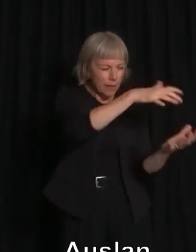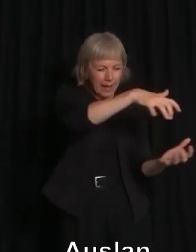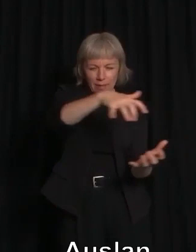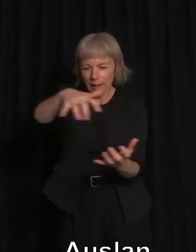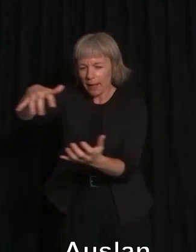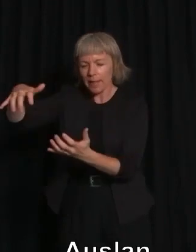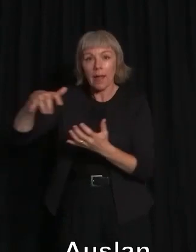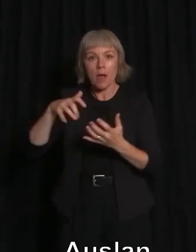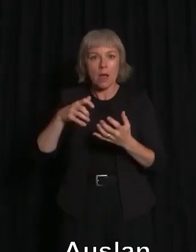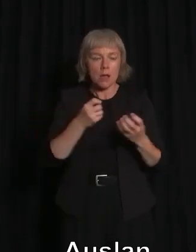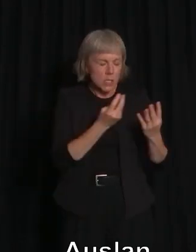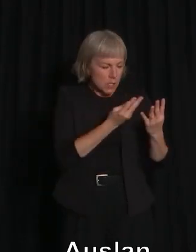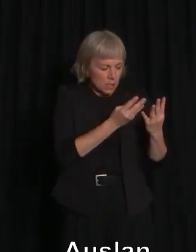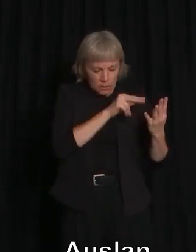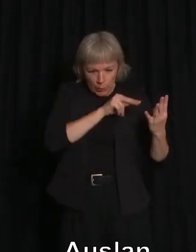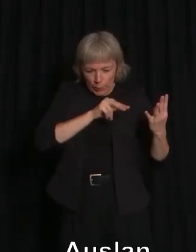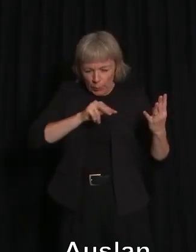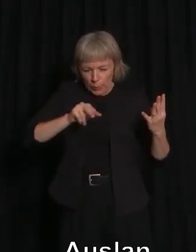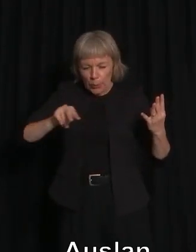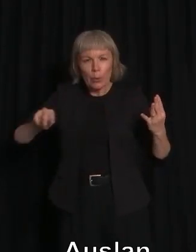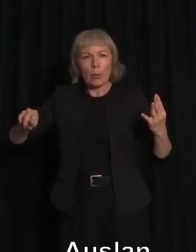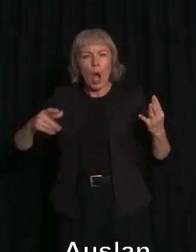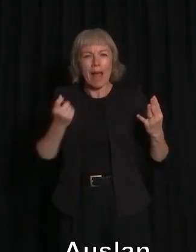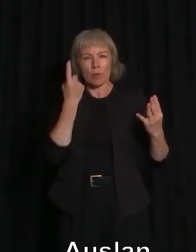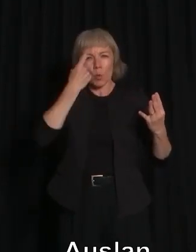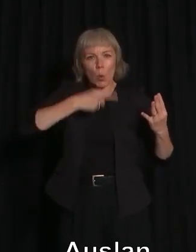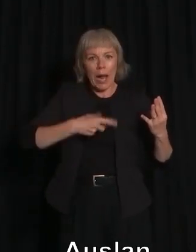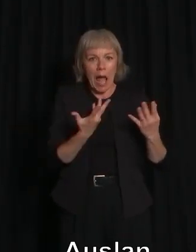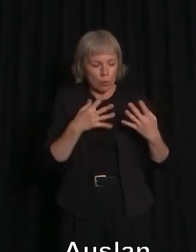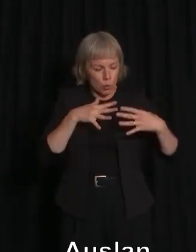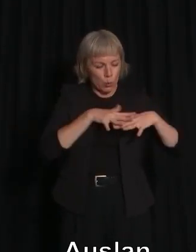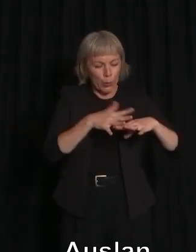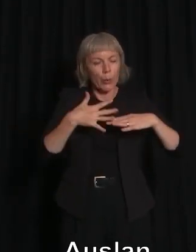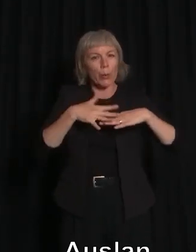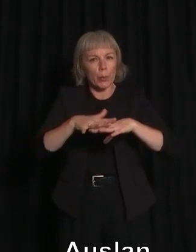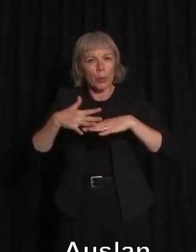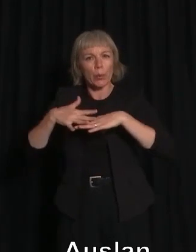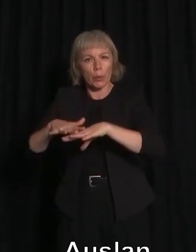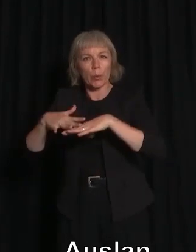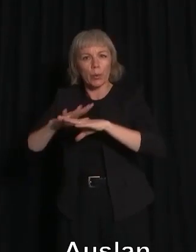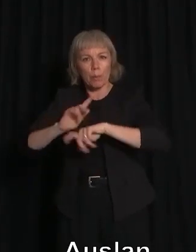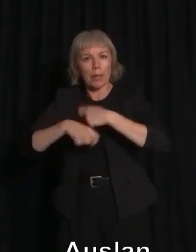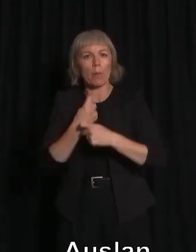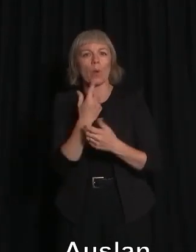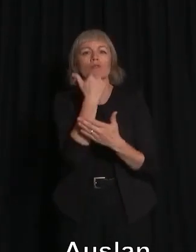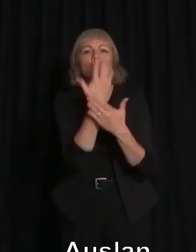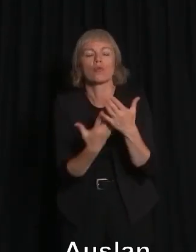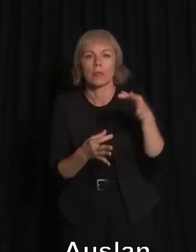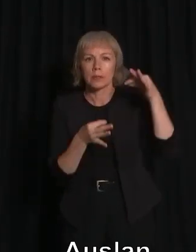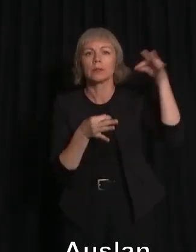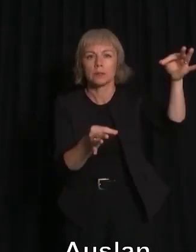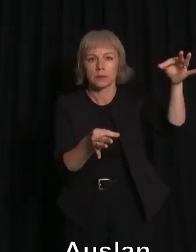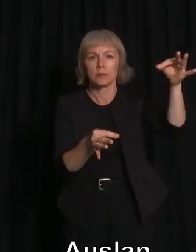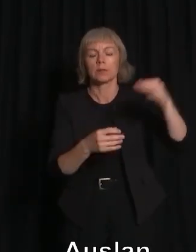thread that I need to decide how to carefully place in my loom. I draw inspiration from